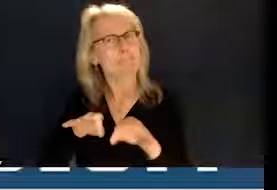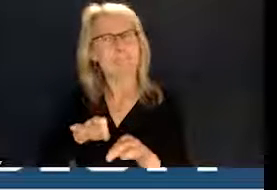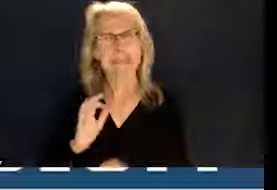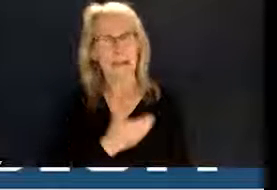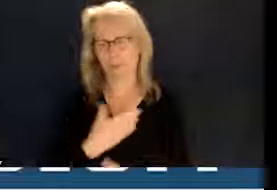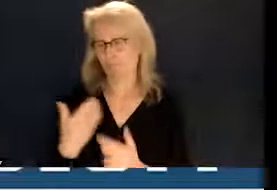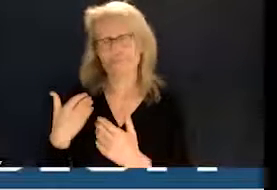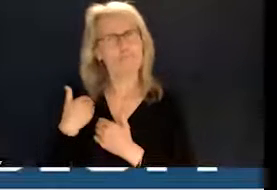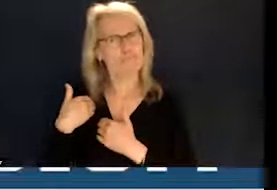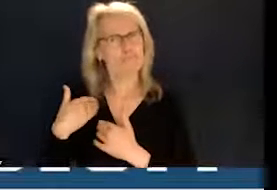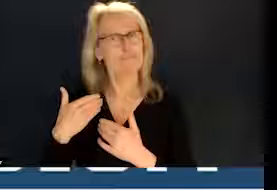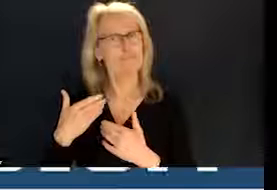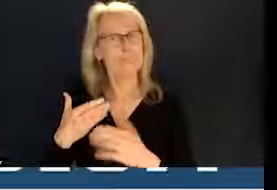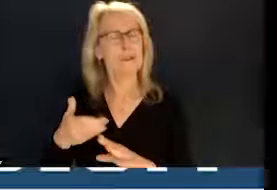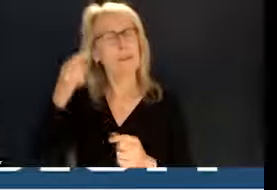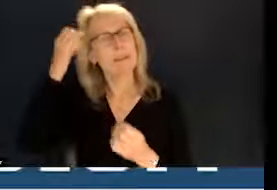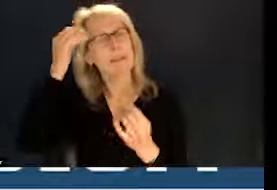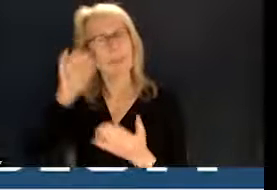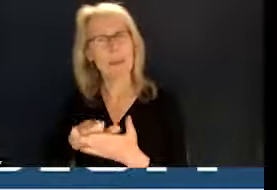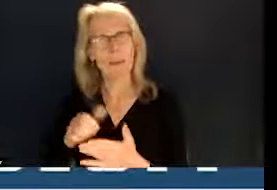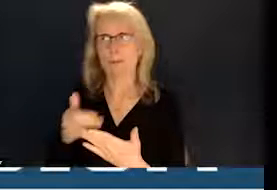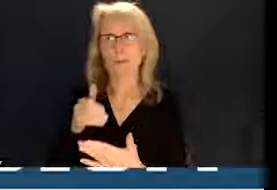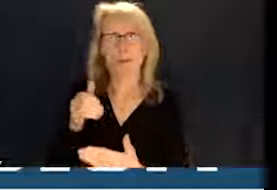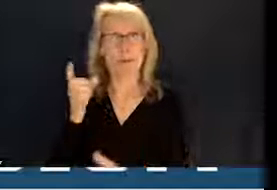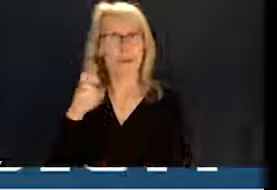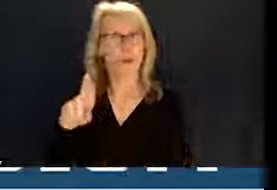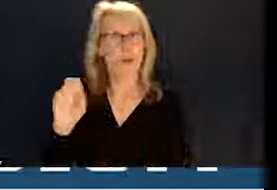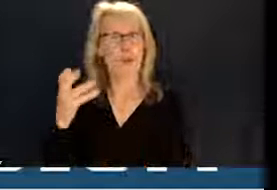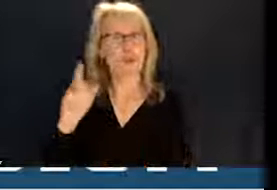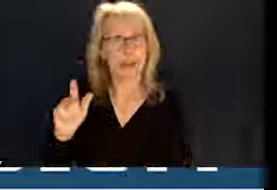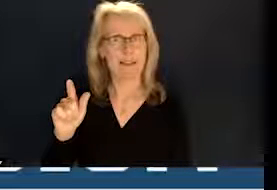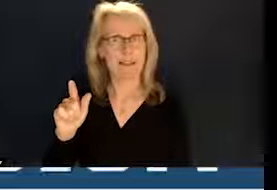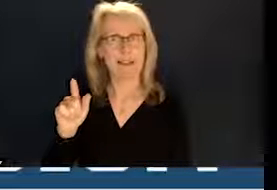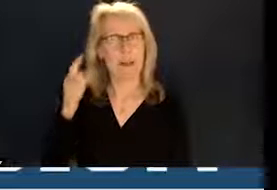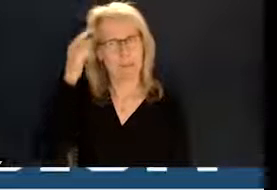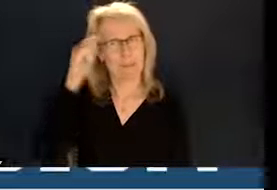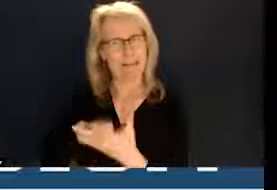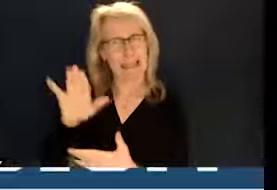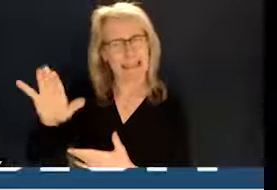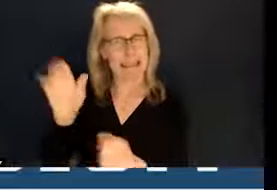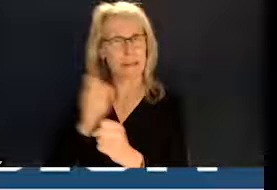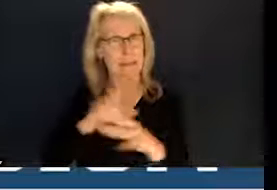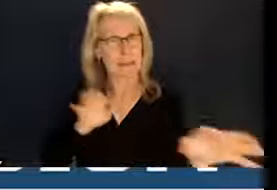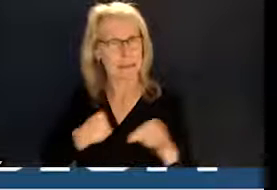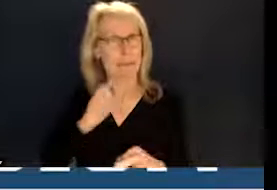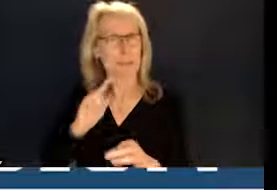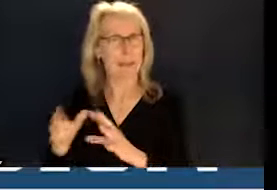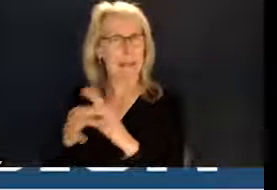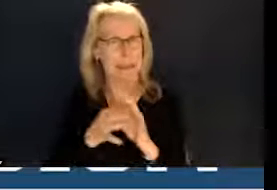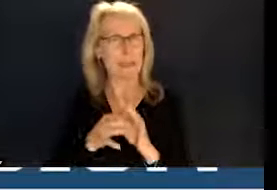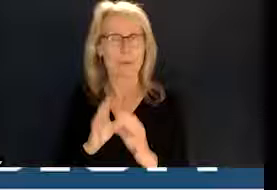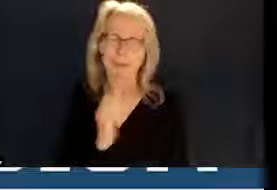advance of Dr. Schell's talk today, because I think the concept that he's going to talk about to you all is really connected to that. What